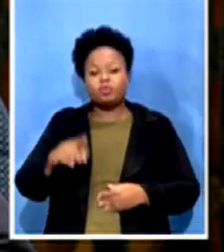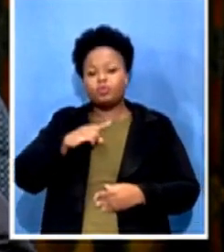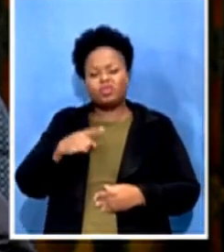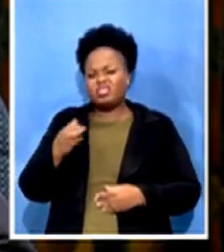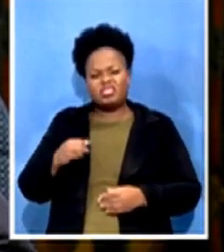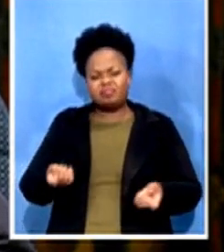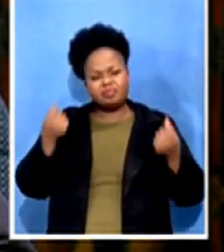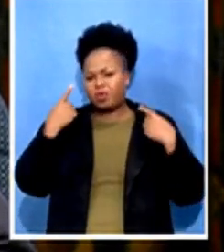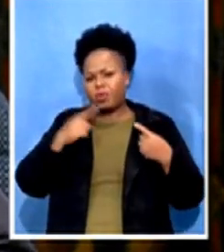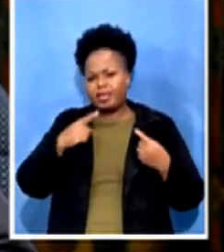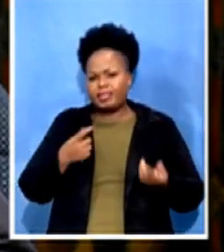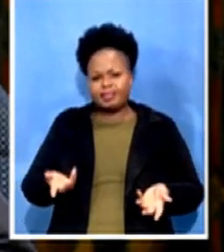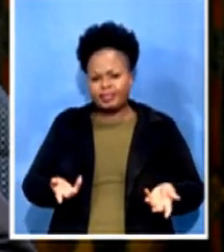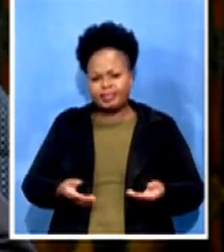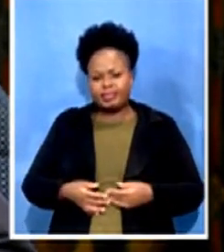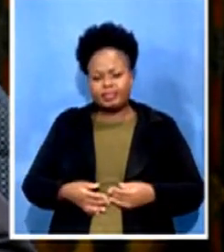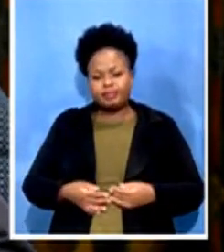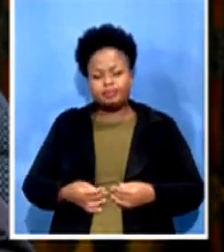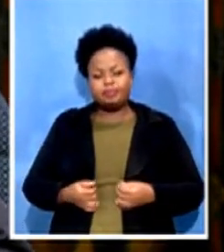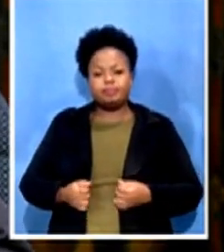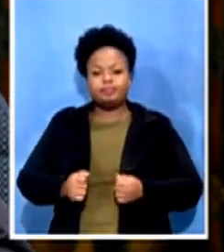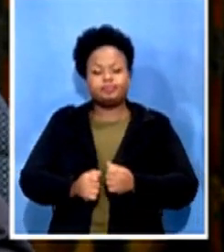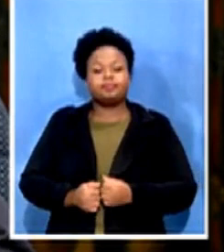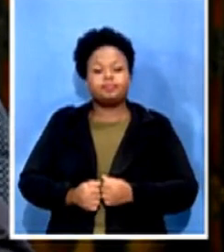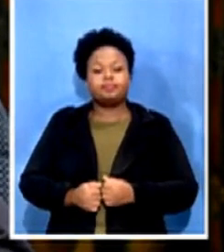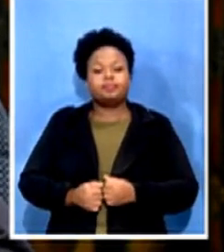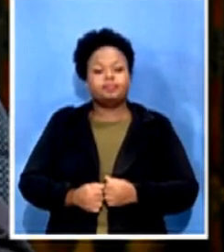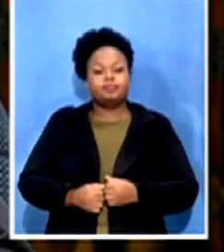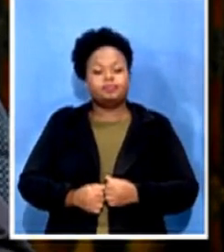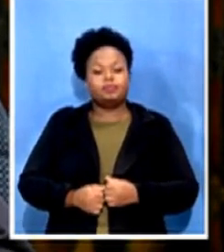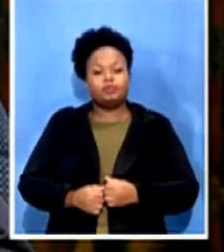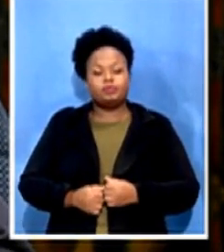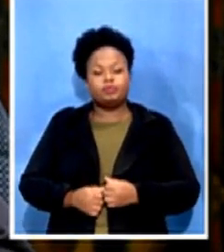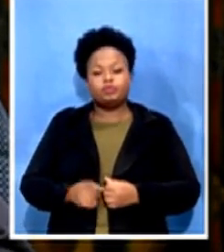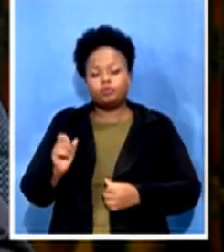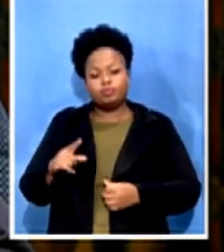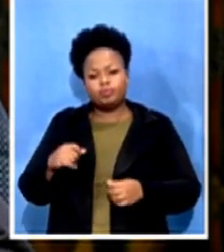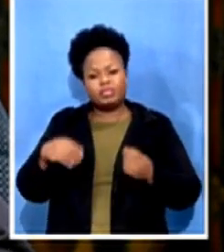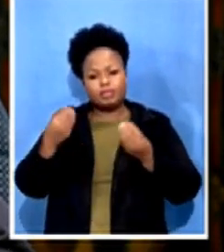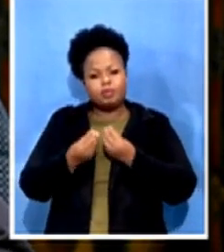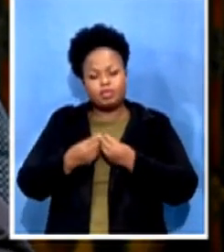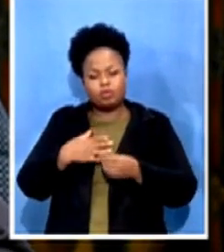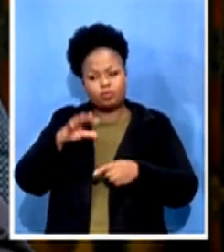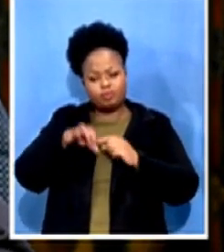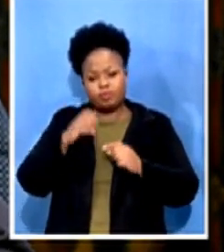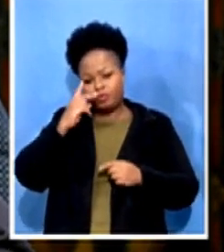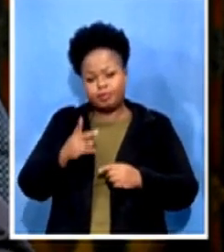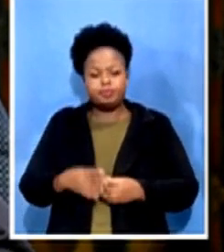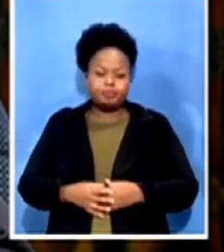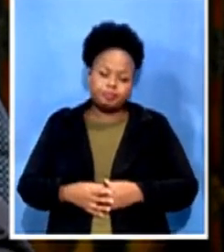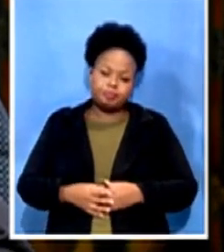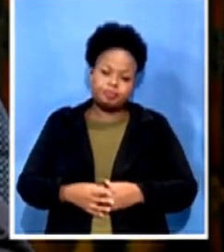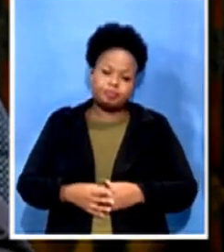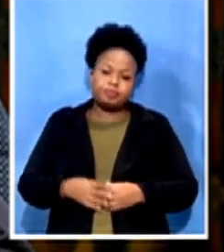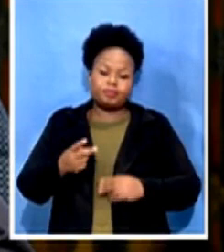So it's an issue that we have noticed as well. Then the issue of contact tracing